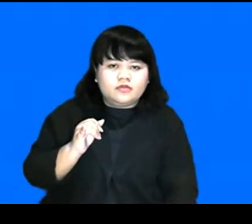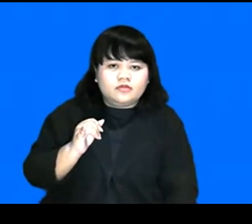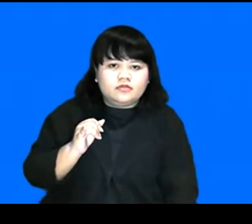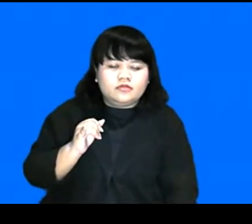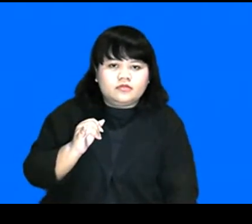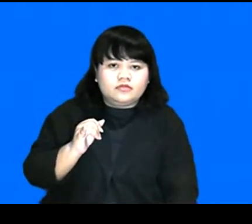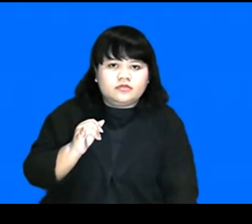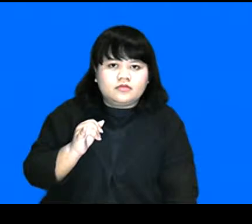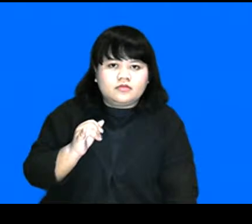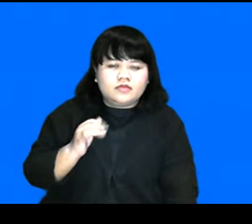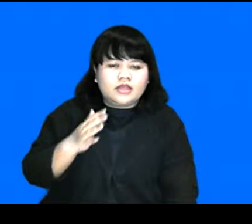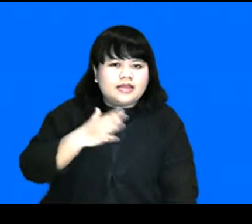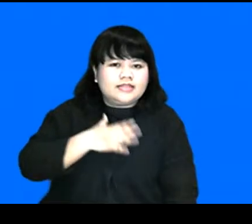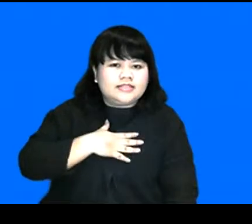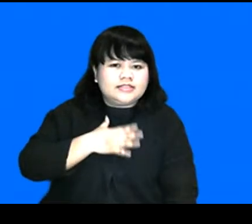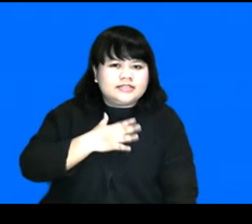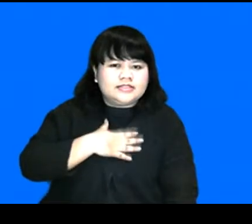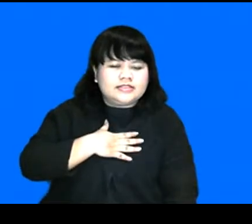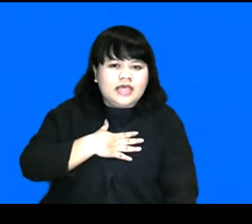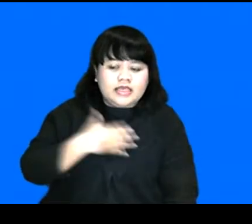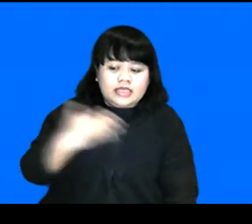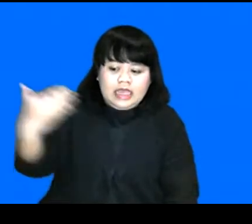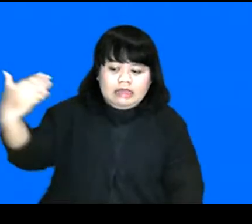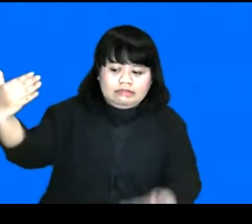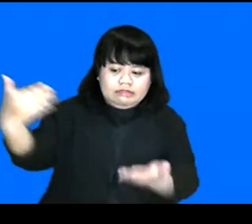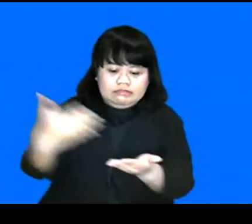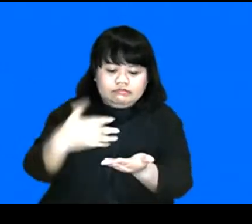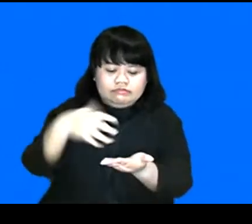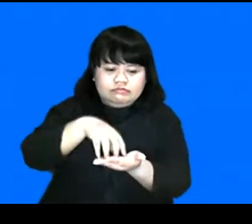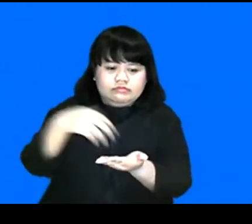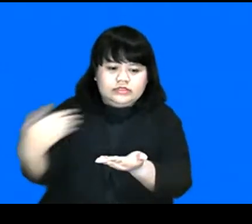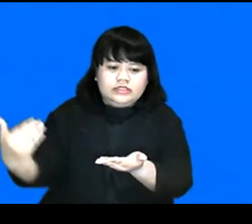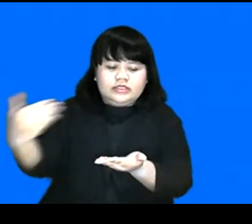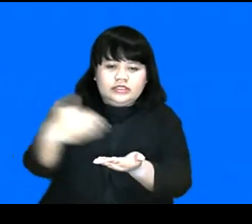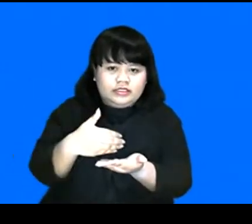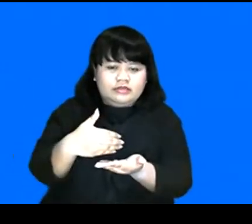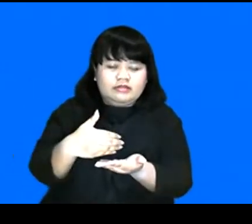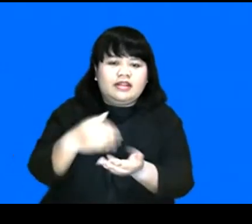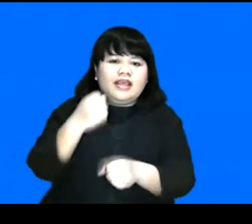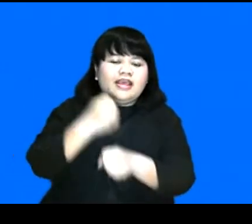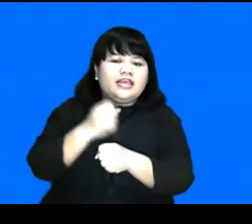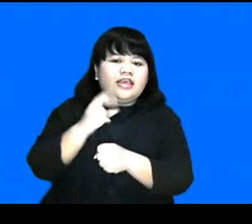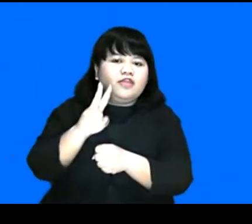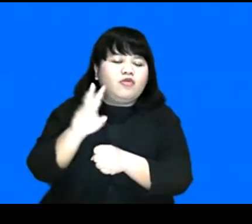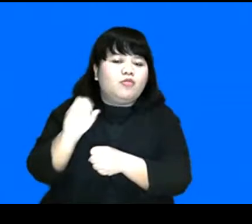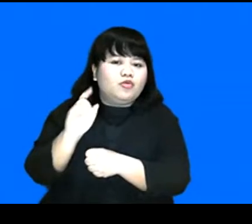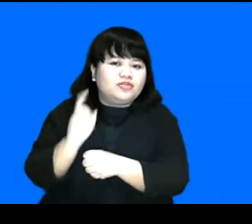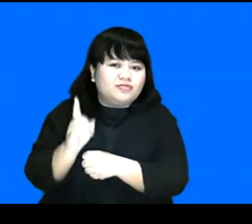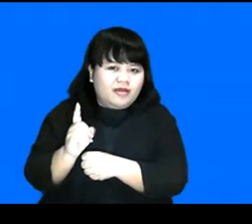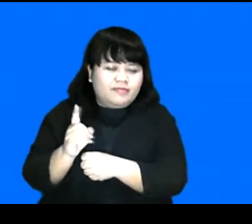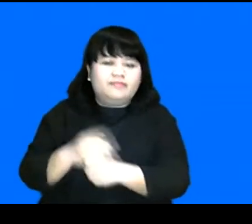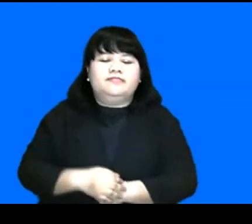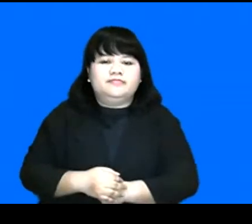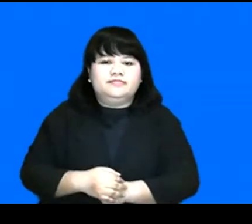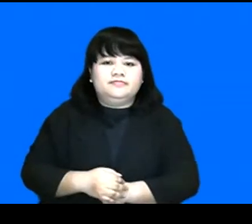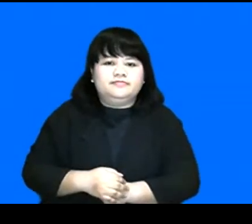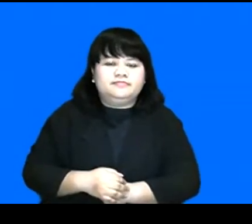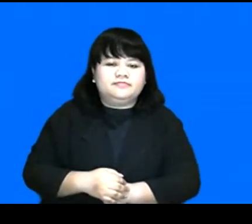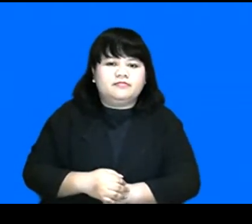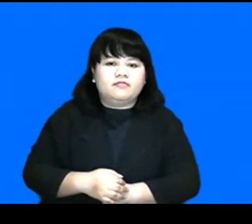is the G20 sign, no? I'm sure you have seen it all. recover together, recover